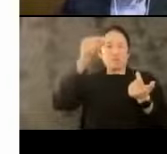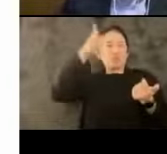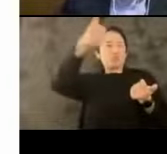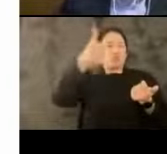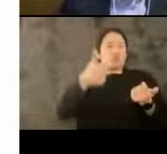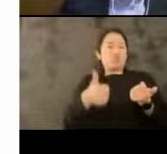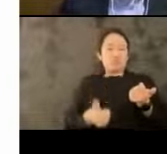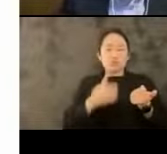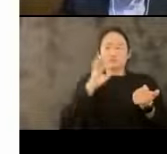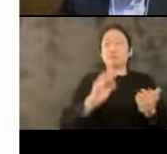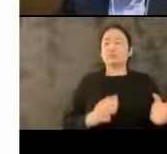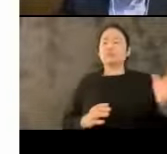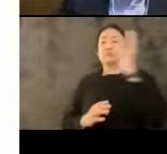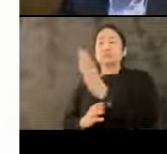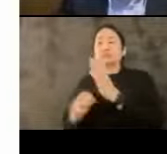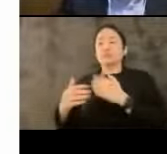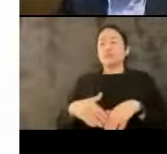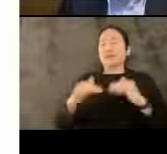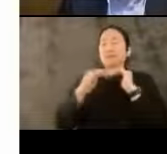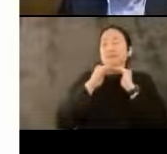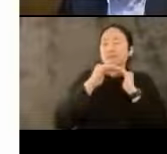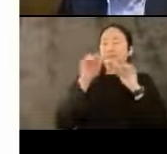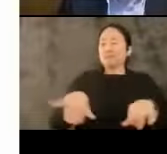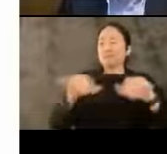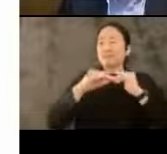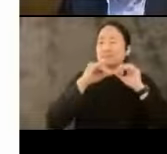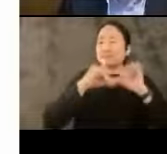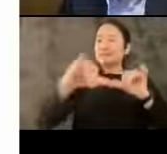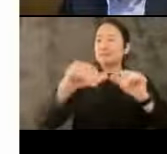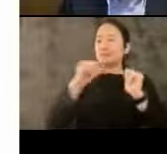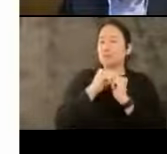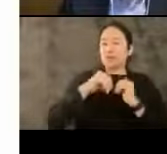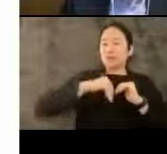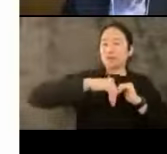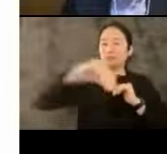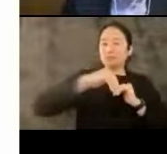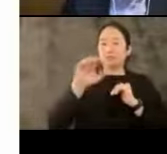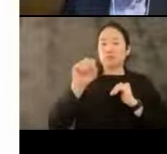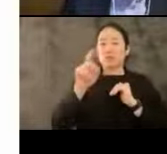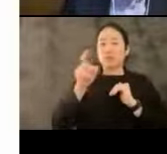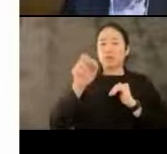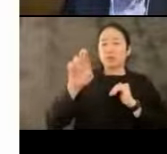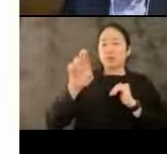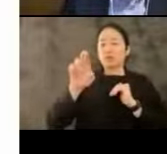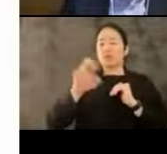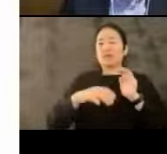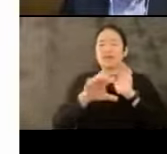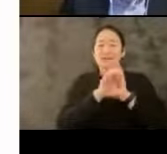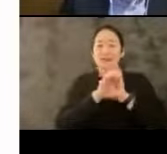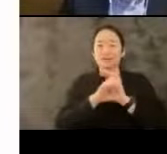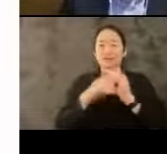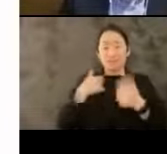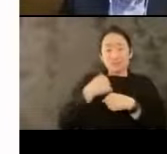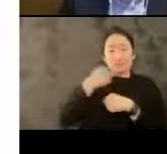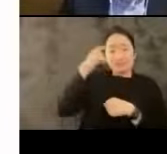Consistency with corridor character, again, that's sort of looking at, does this make sense to put BRT on each of these